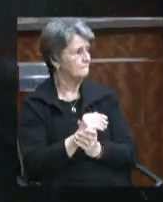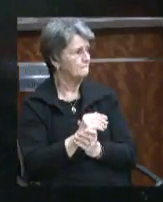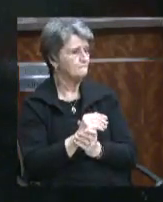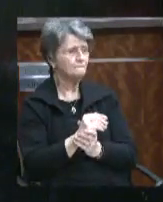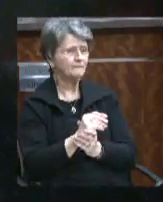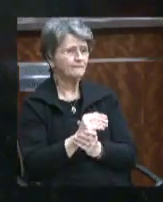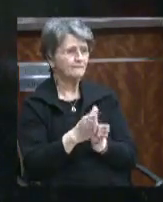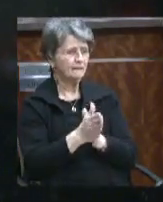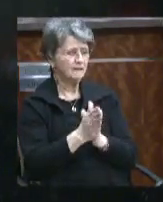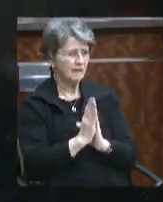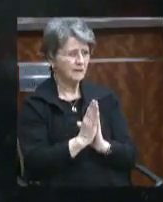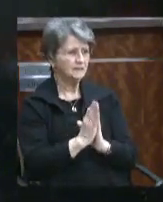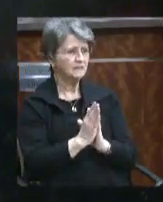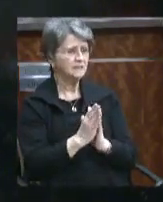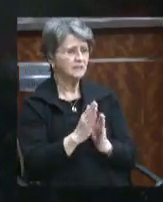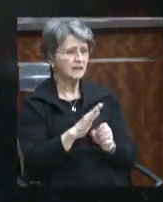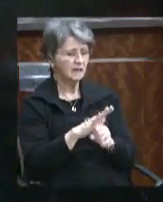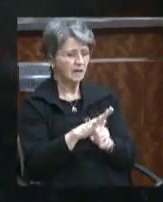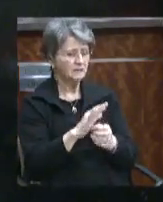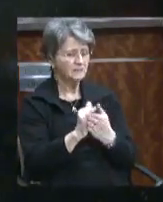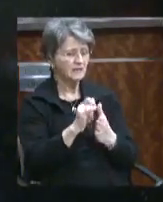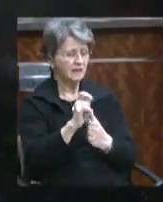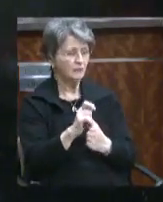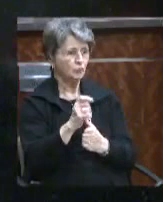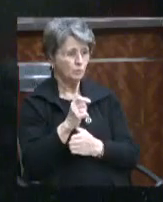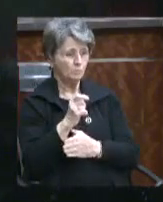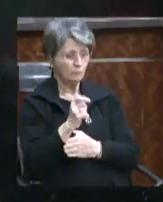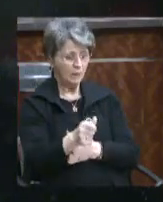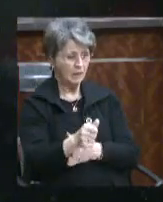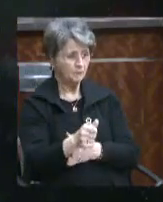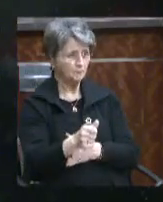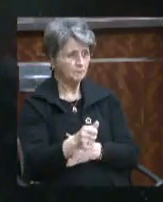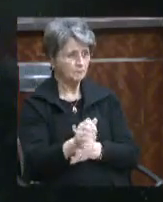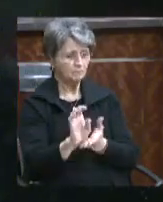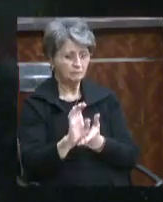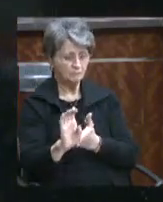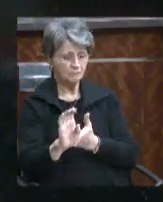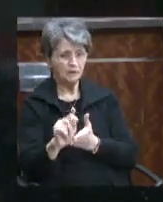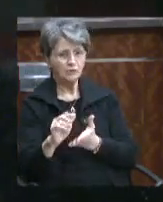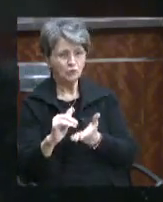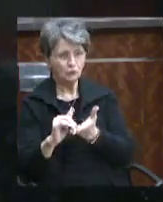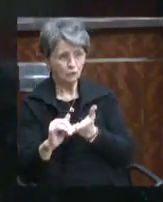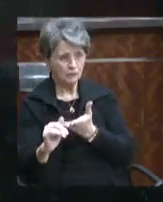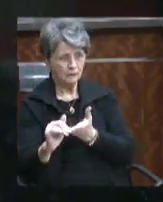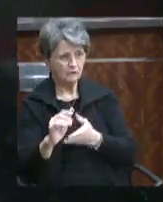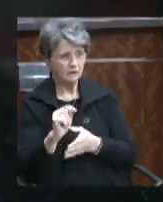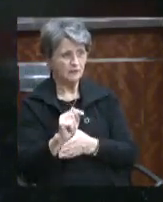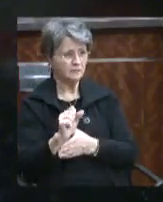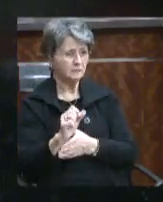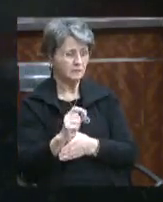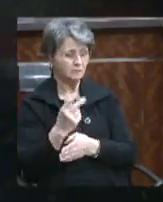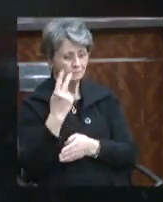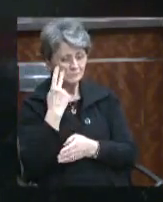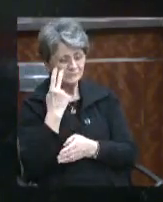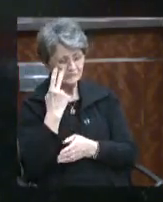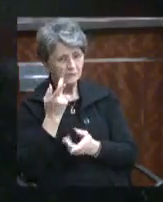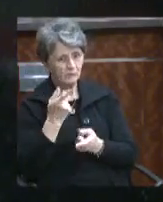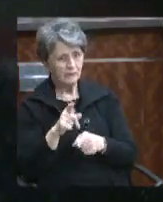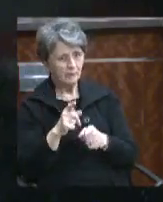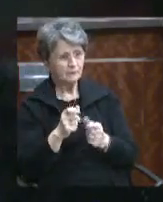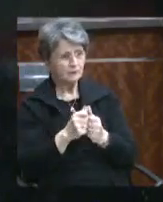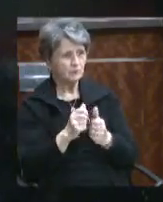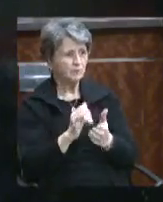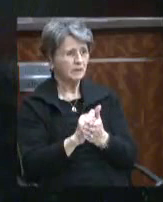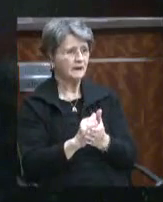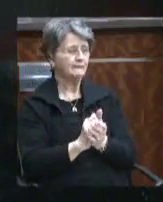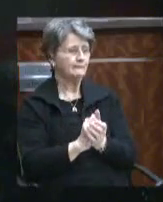to pay that money, as I said, just to forgive it. So we'll see what happens with that. We're going to